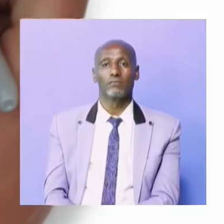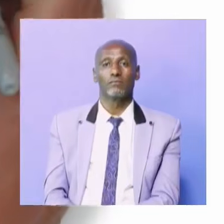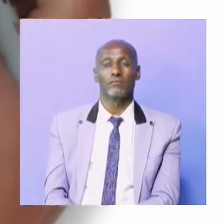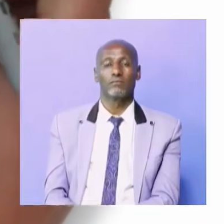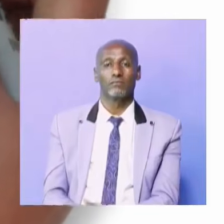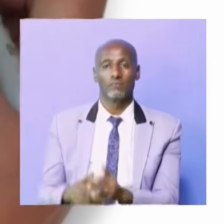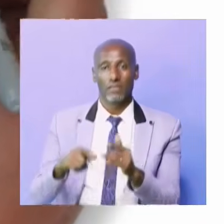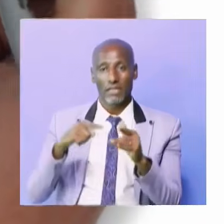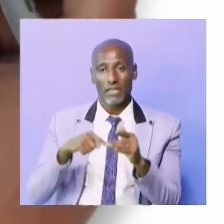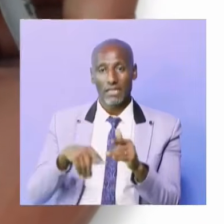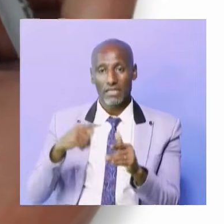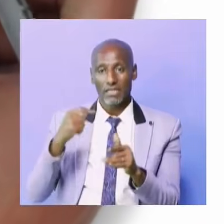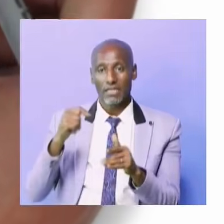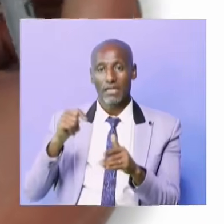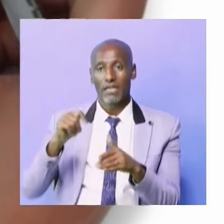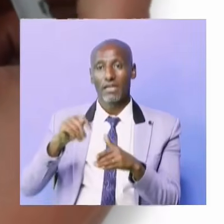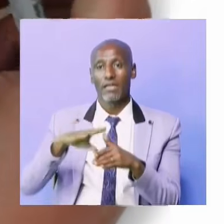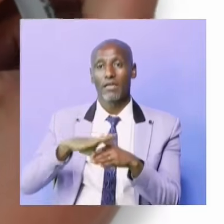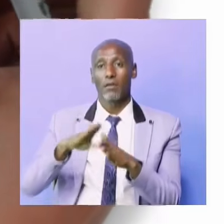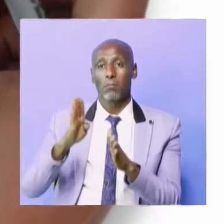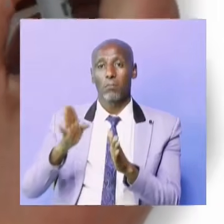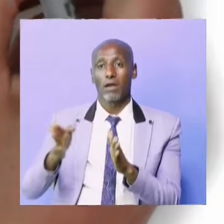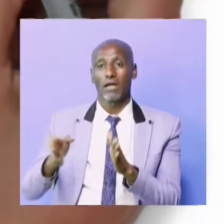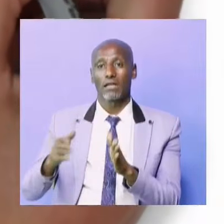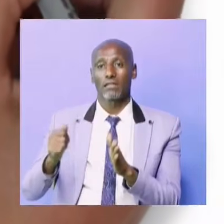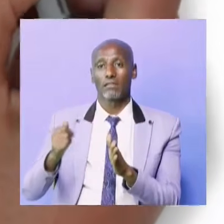in the bank.